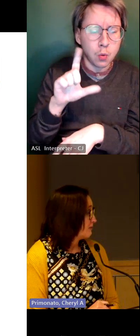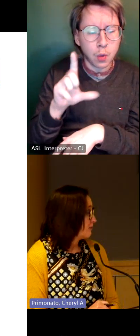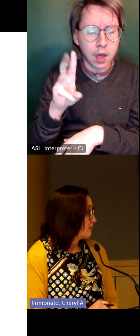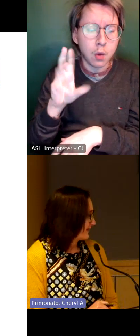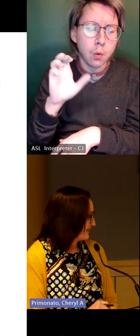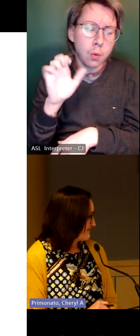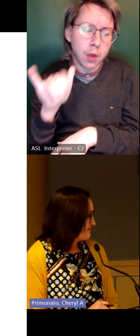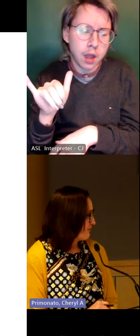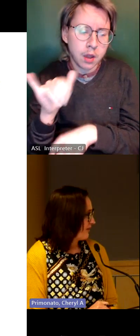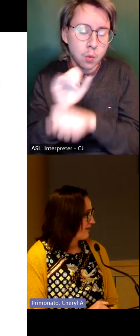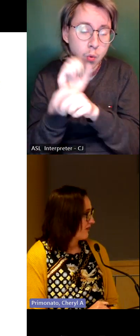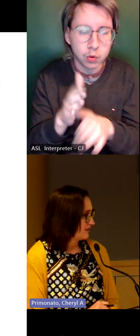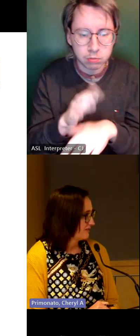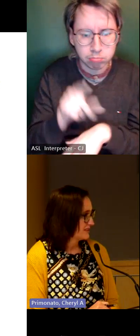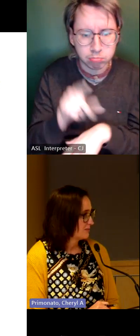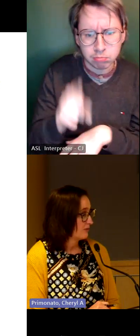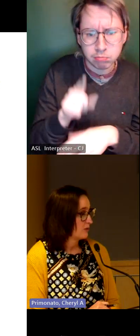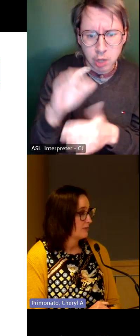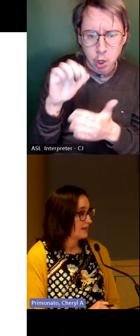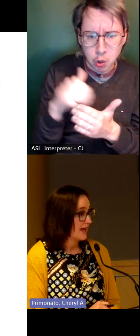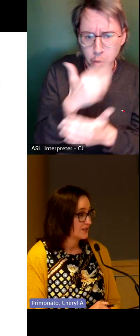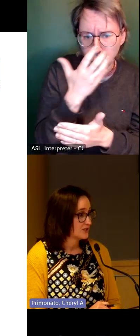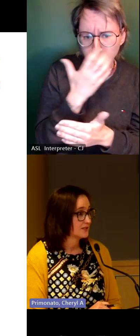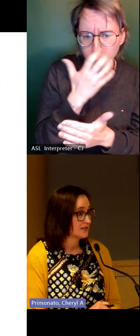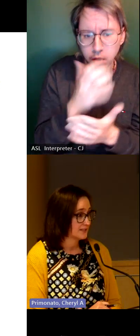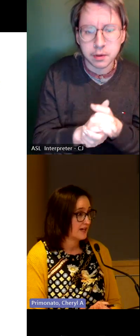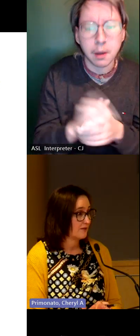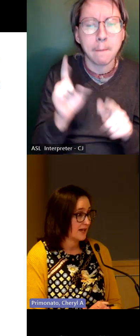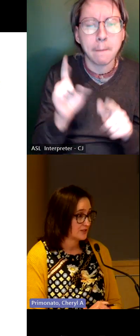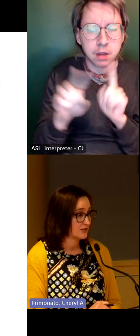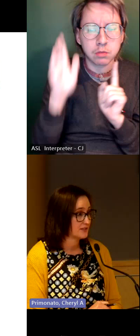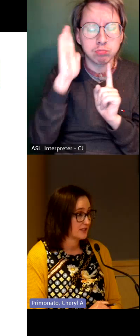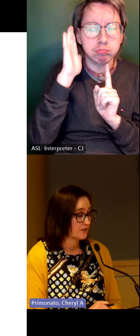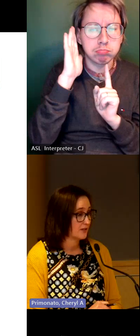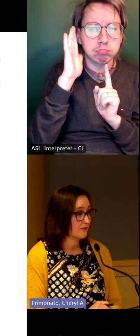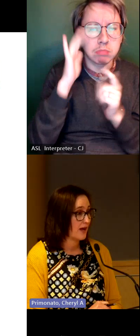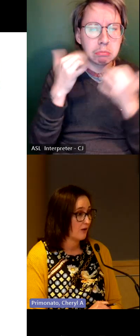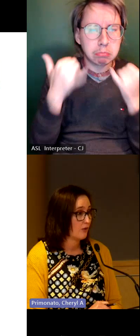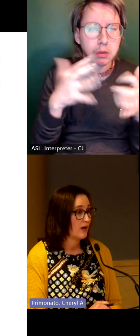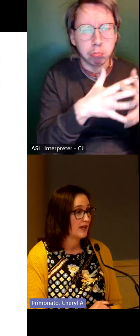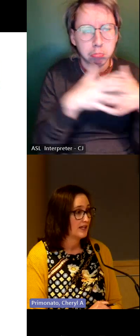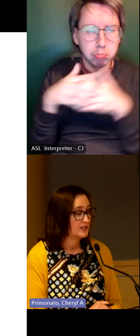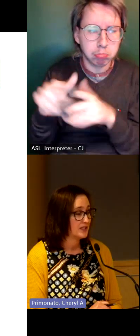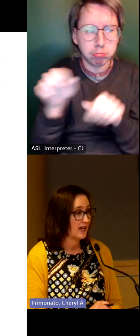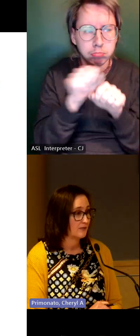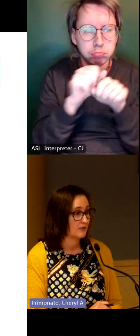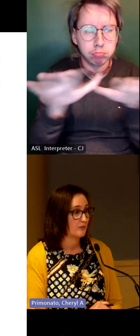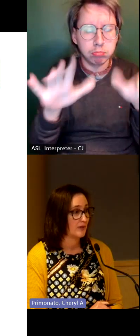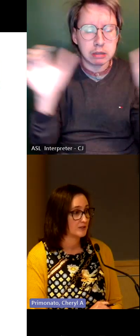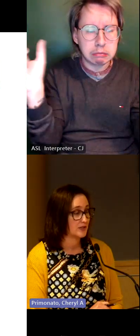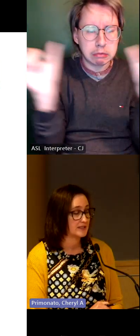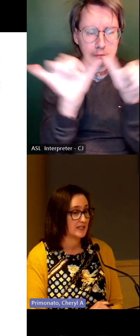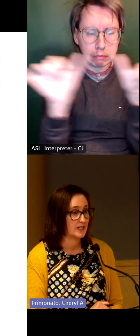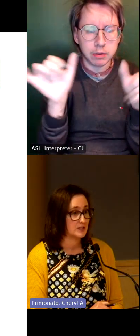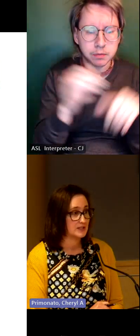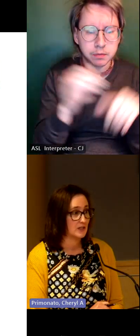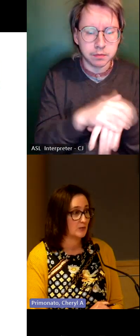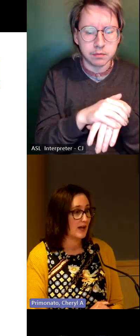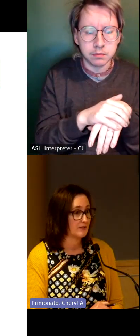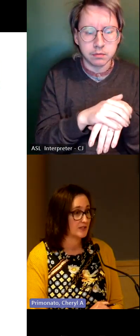This is a brand new thing for all of us, but it will be it's now a national standard of how each and every rail